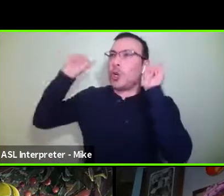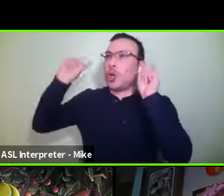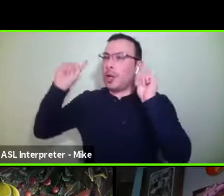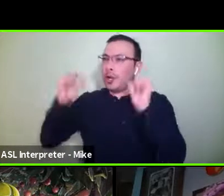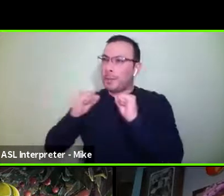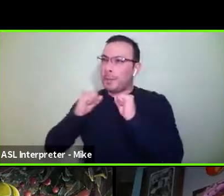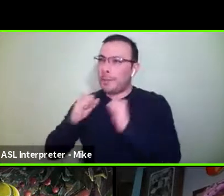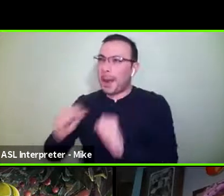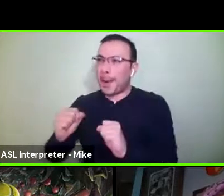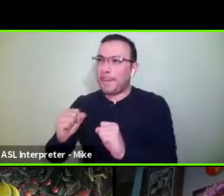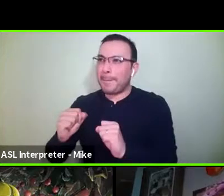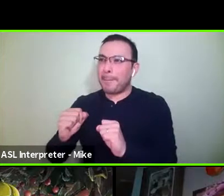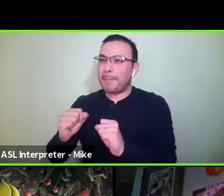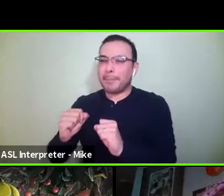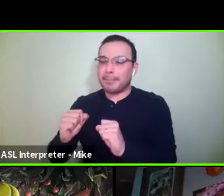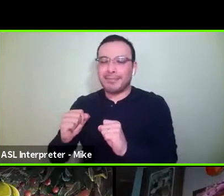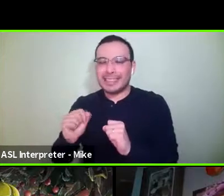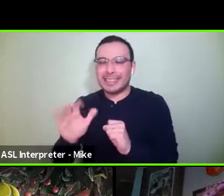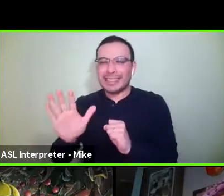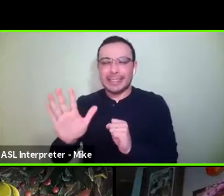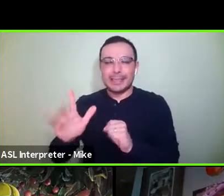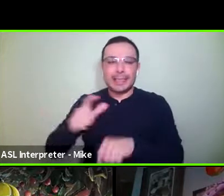left to actually map that out. But